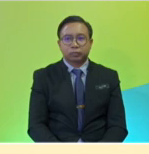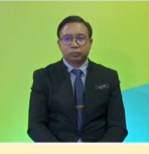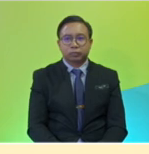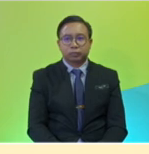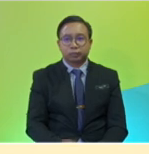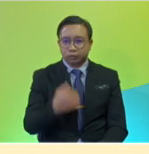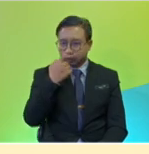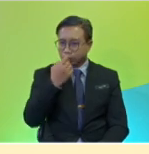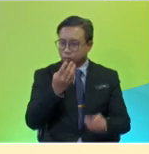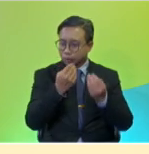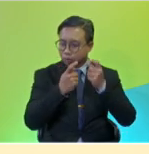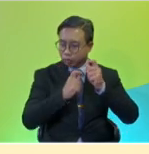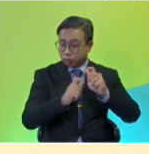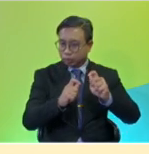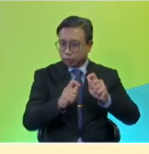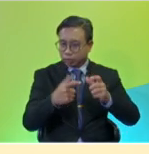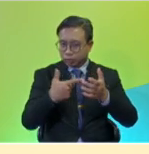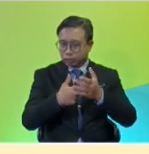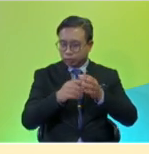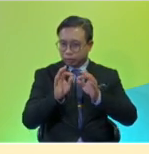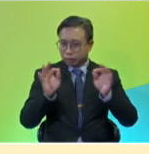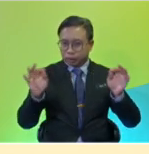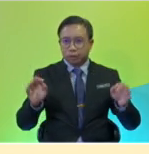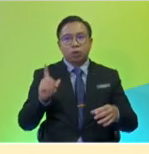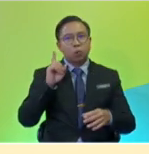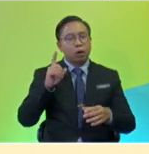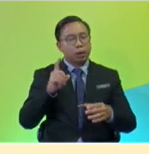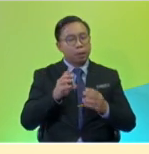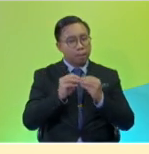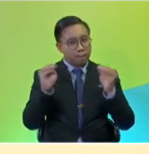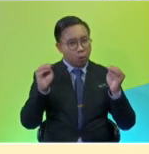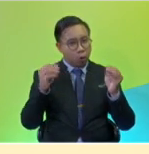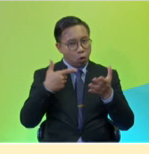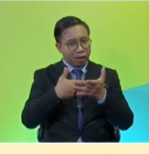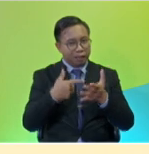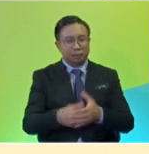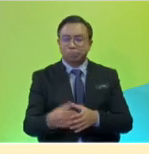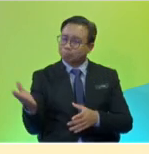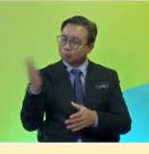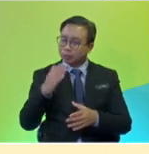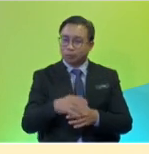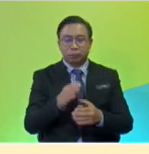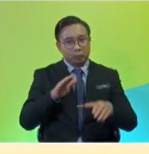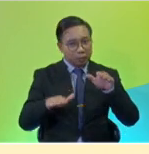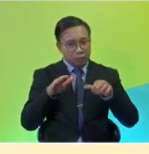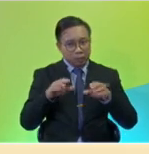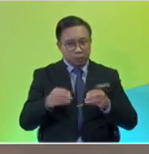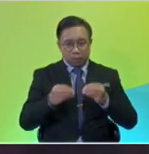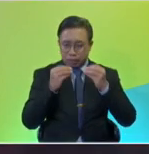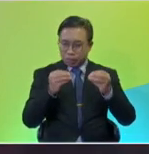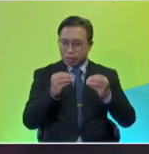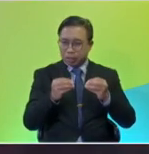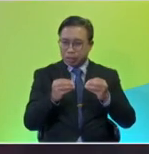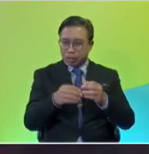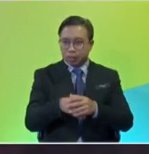Anybody want to try Anyone, again? Anyone, we'll share another sentence. One more sentence. Come on. Maybe we can give them just a